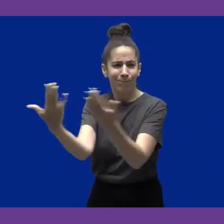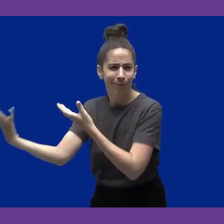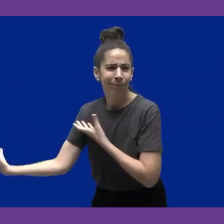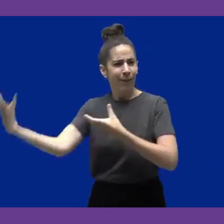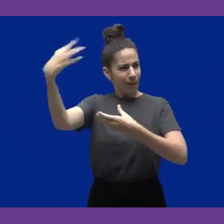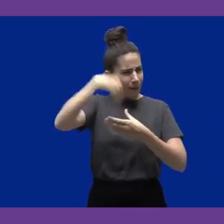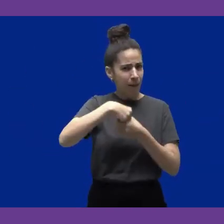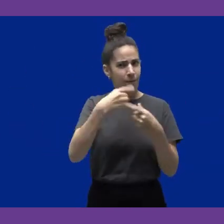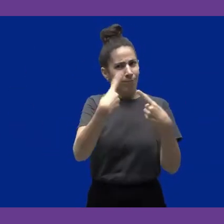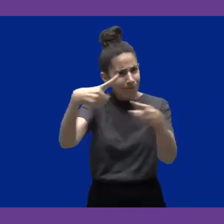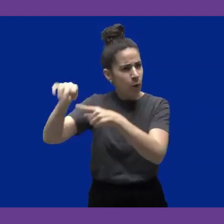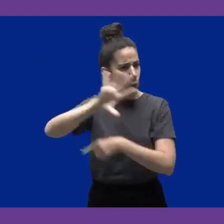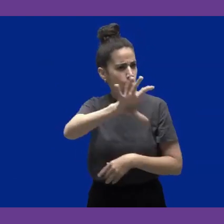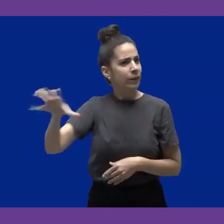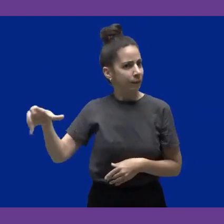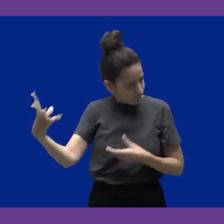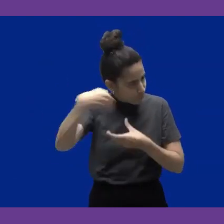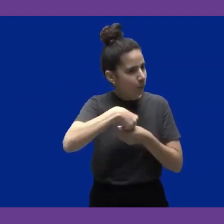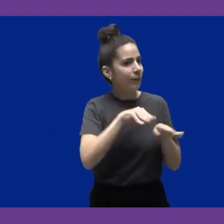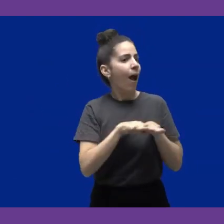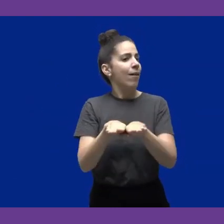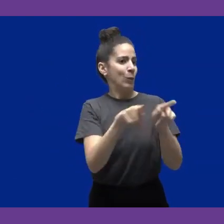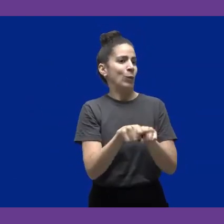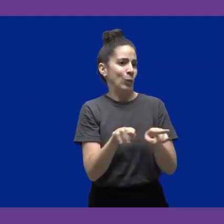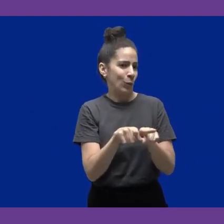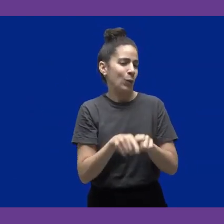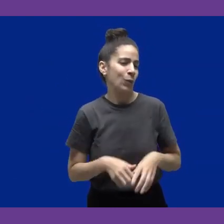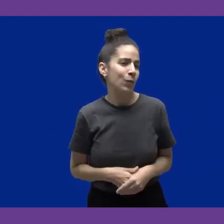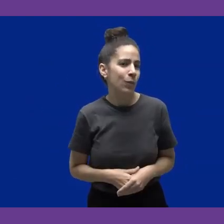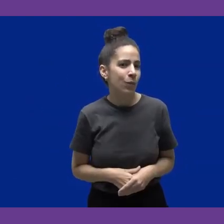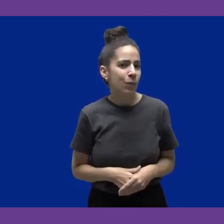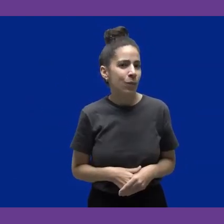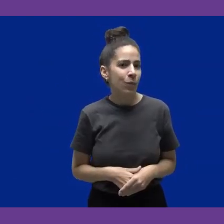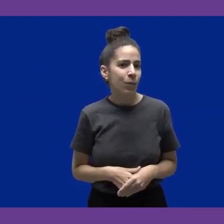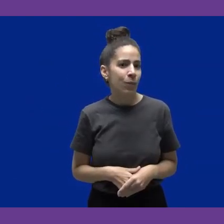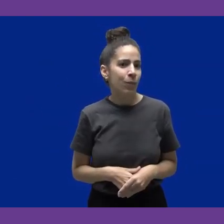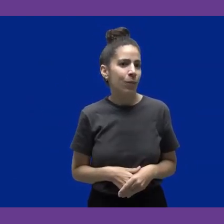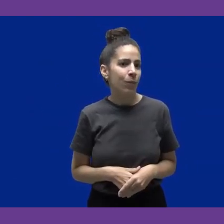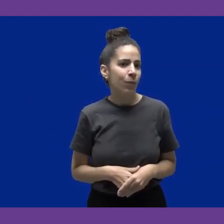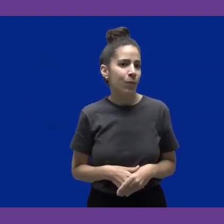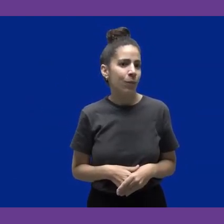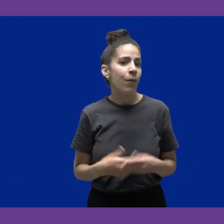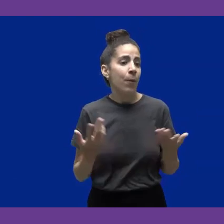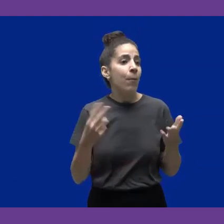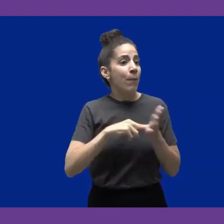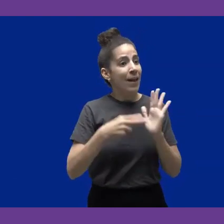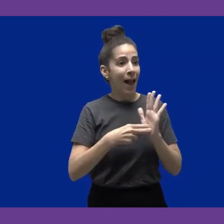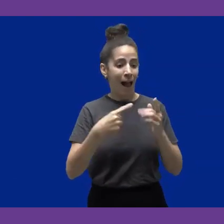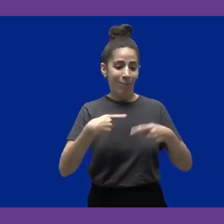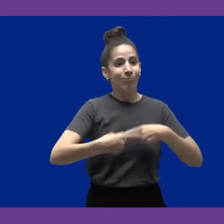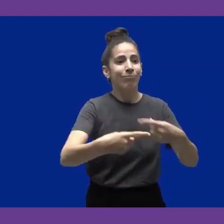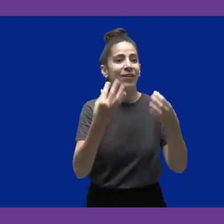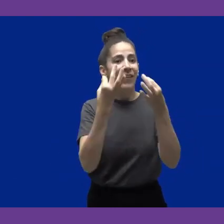publicly available, which doesn't mean that it's for free, but it means that you can access it most of the times buying the